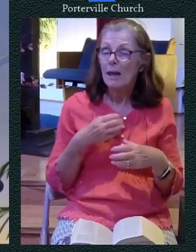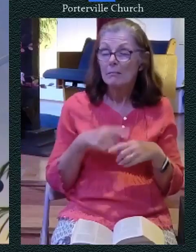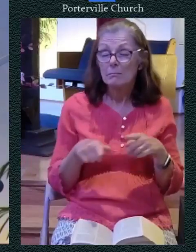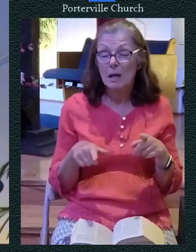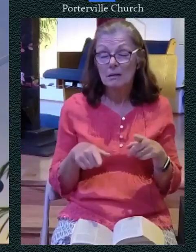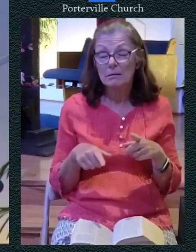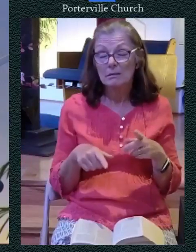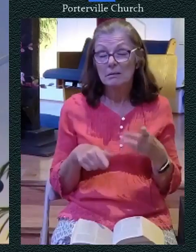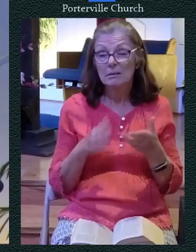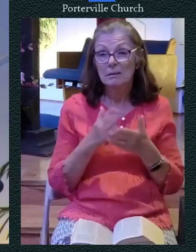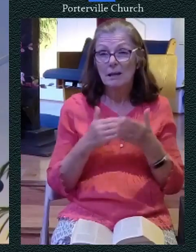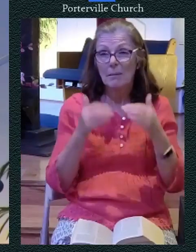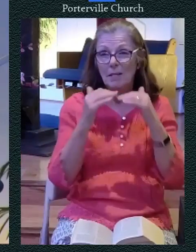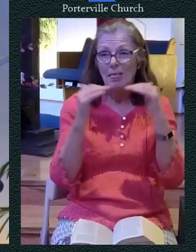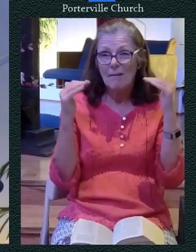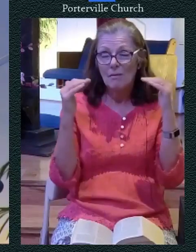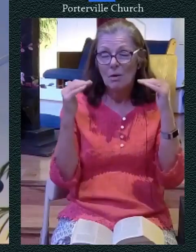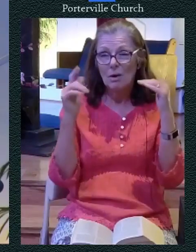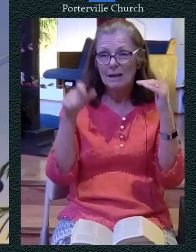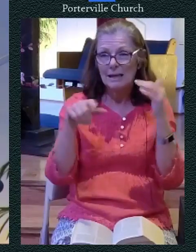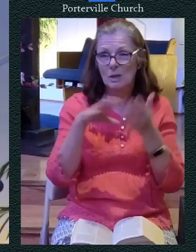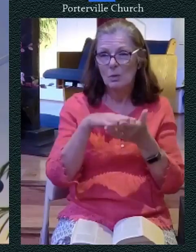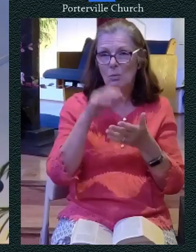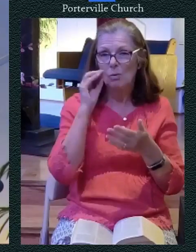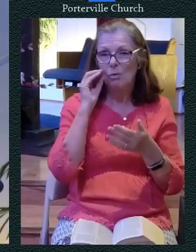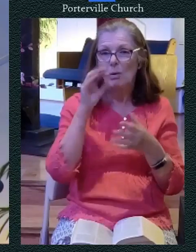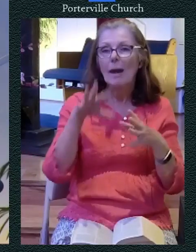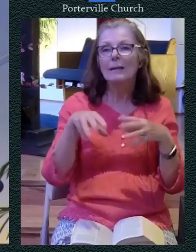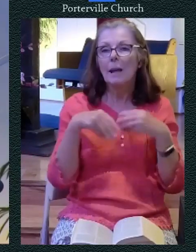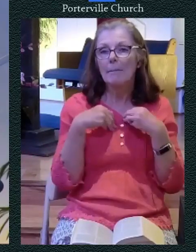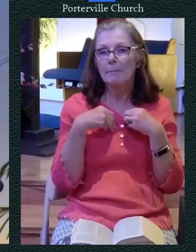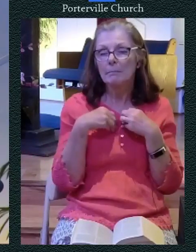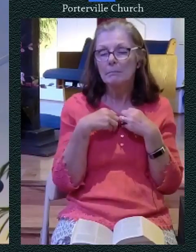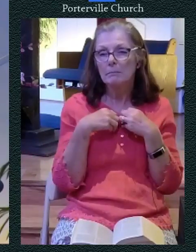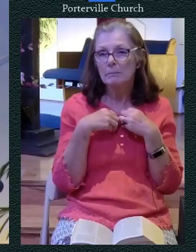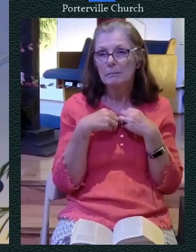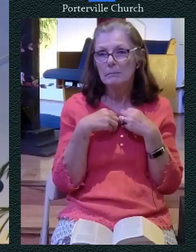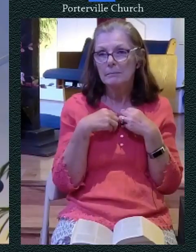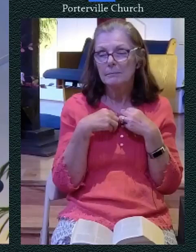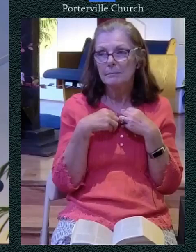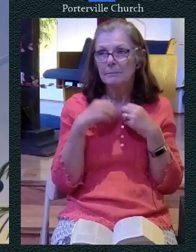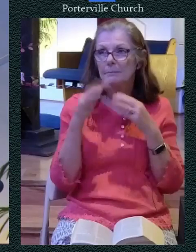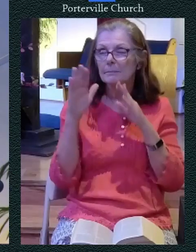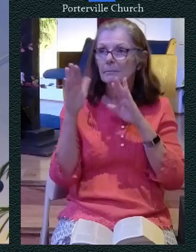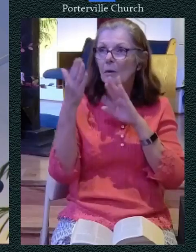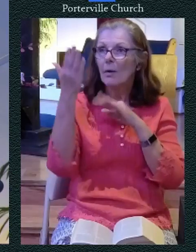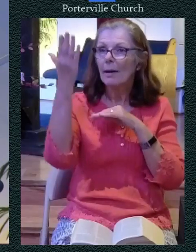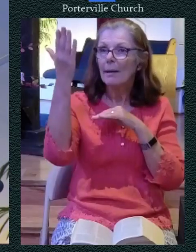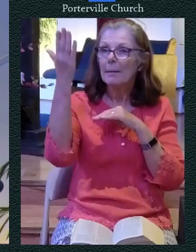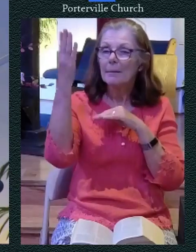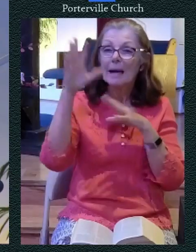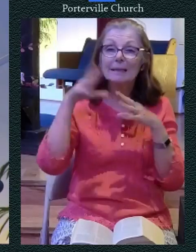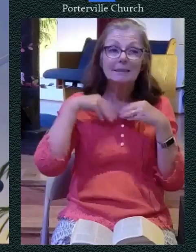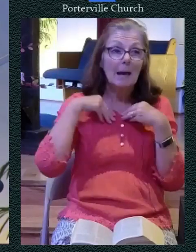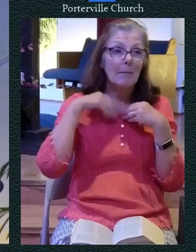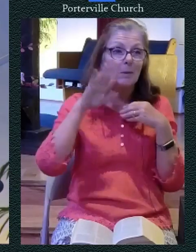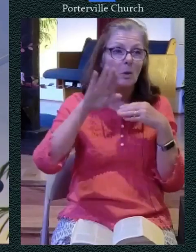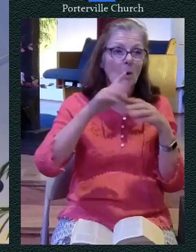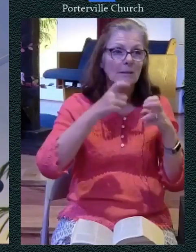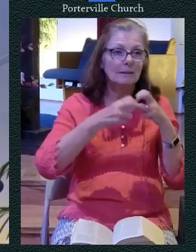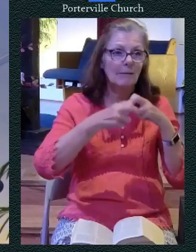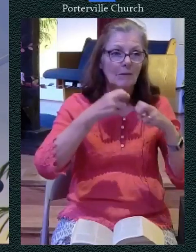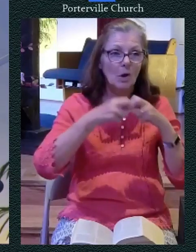some level to learn to accept it before Him. To accept the difficulty, to